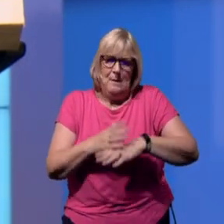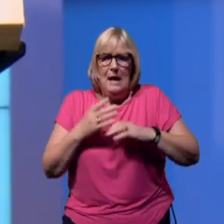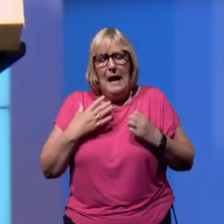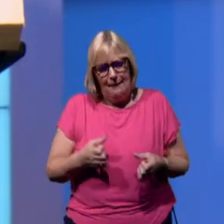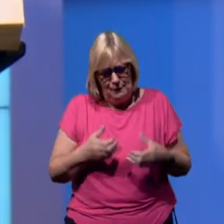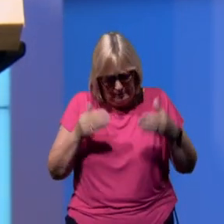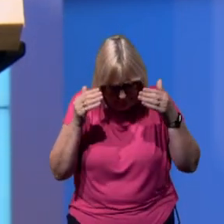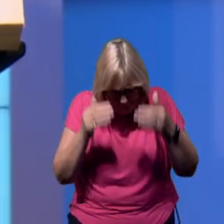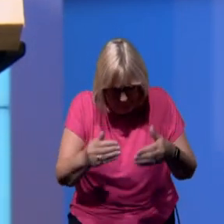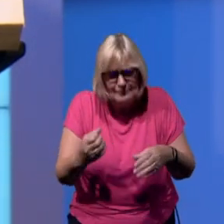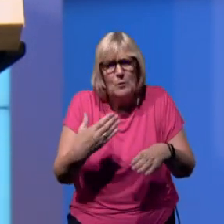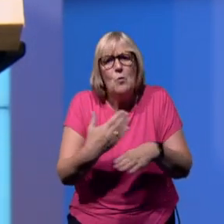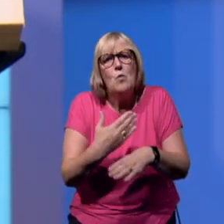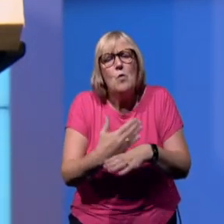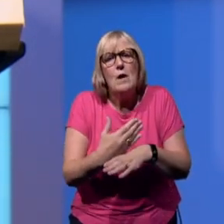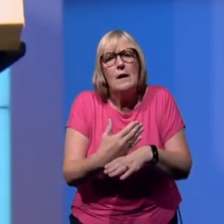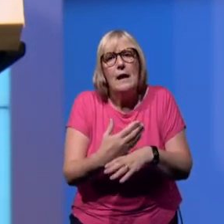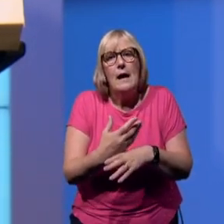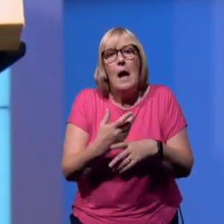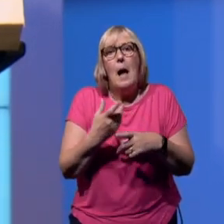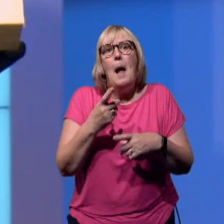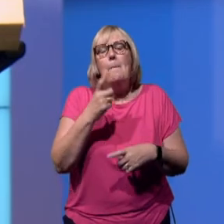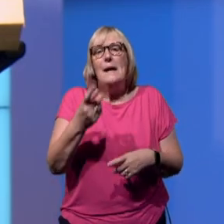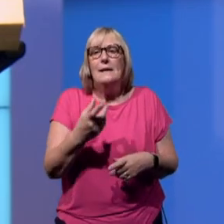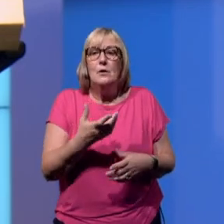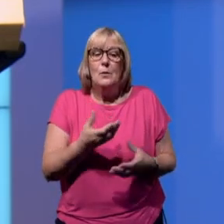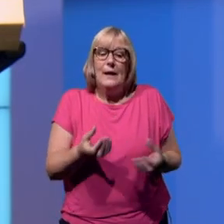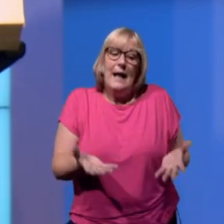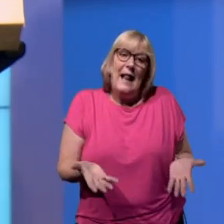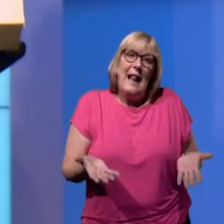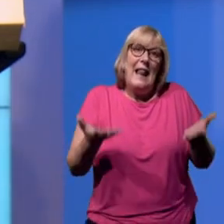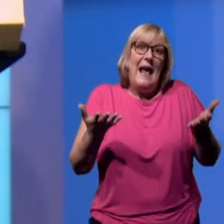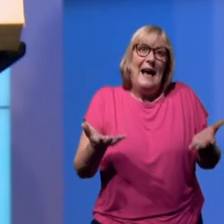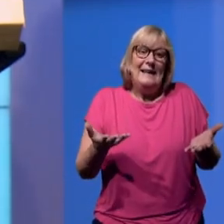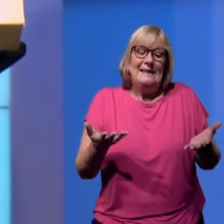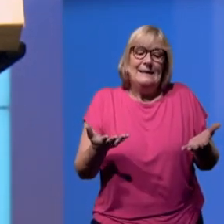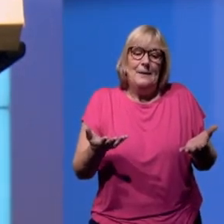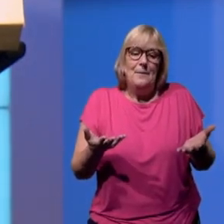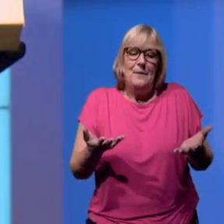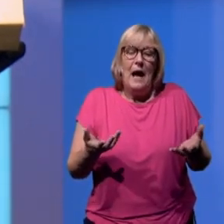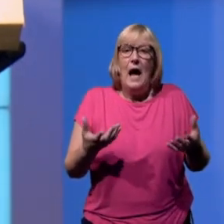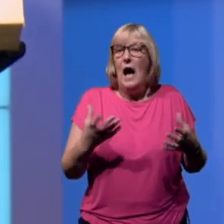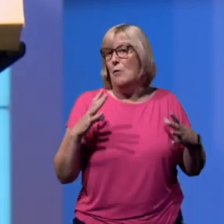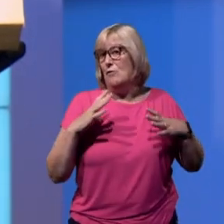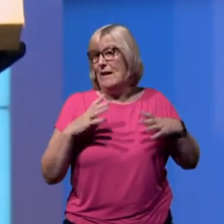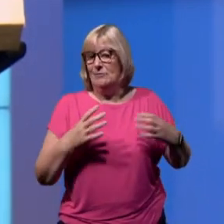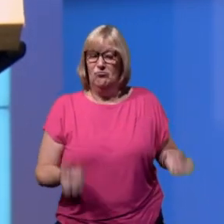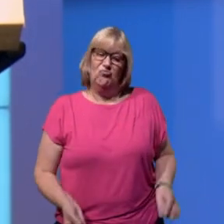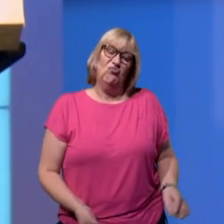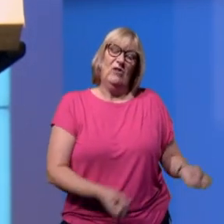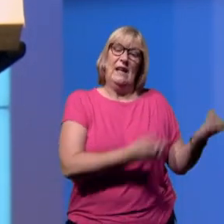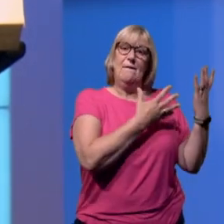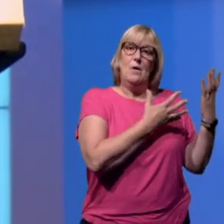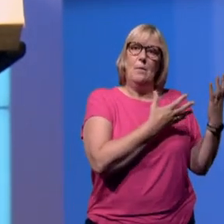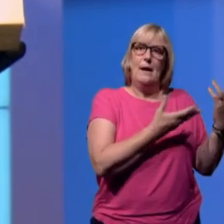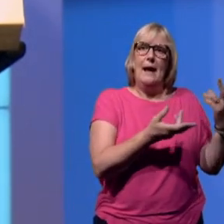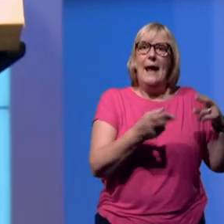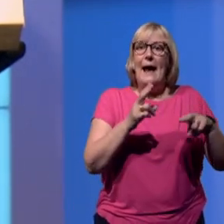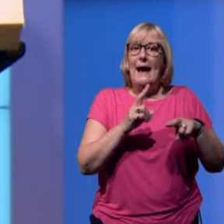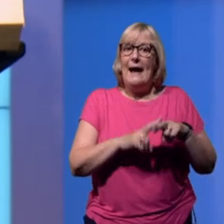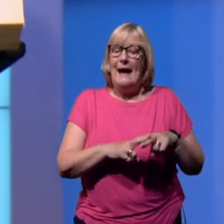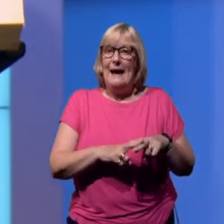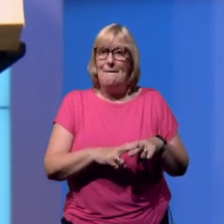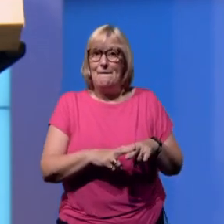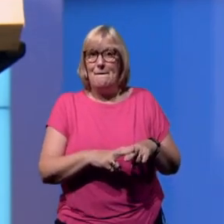side of heaven. But do we hold them lightly too? Are we ready to give up if we have